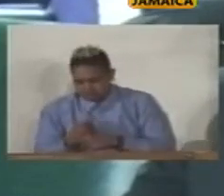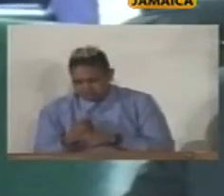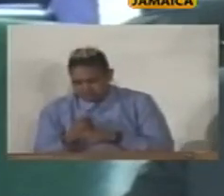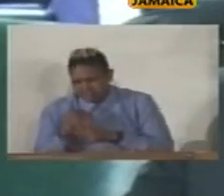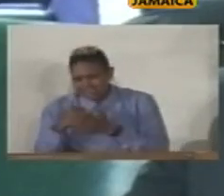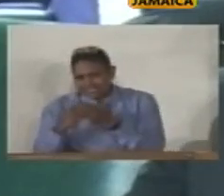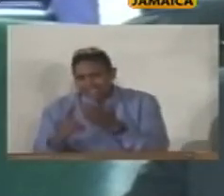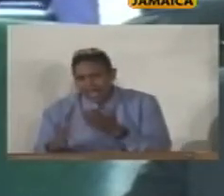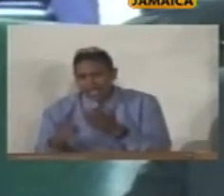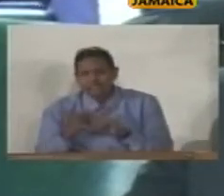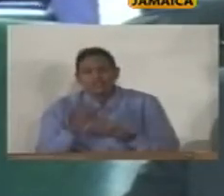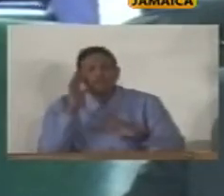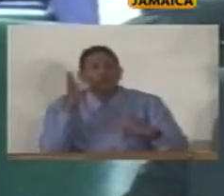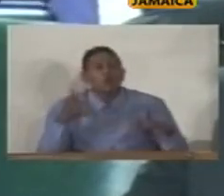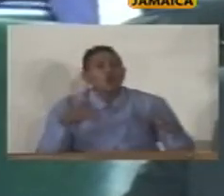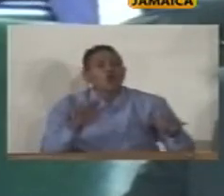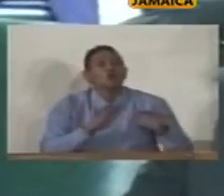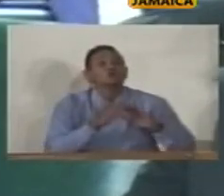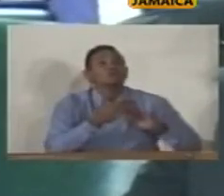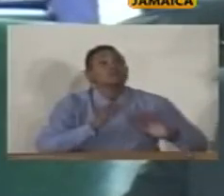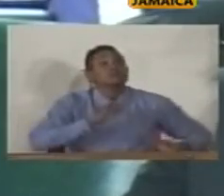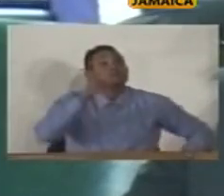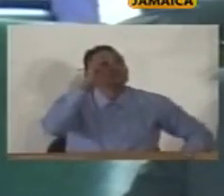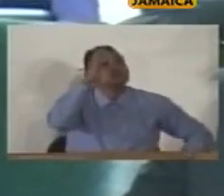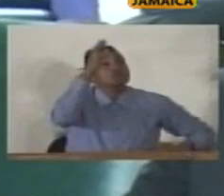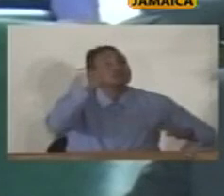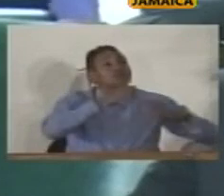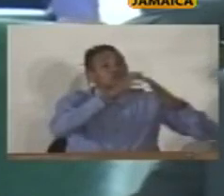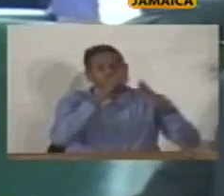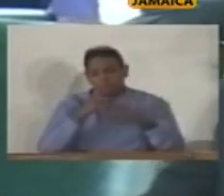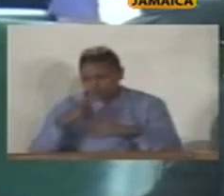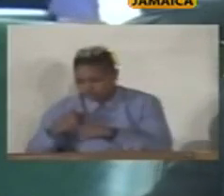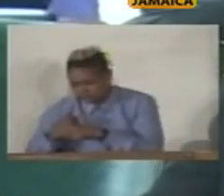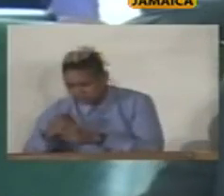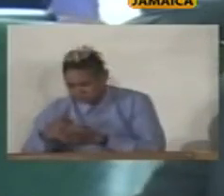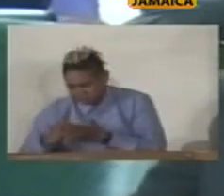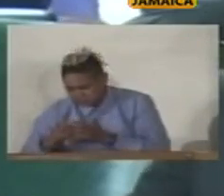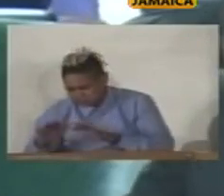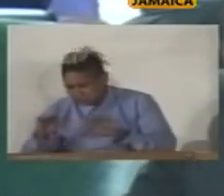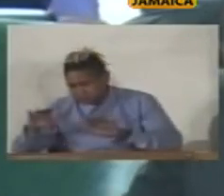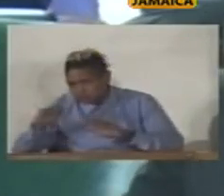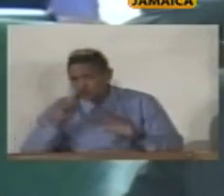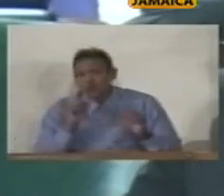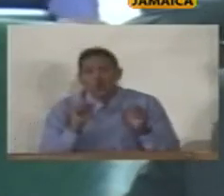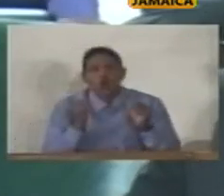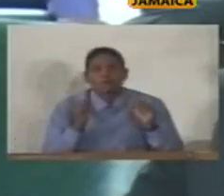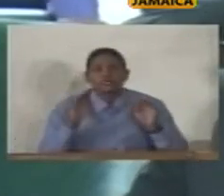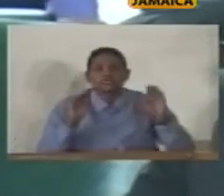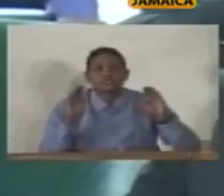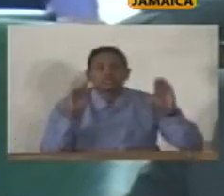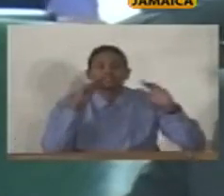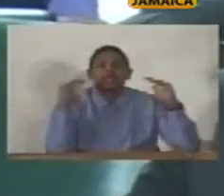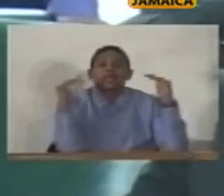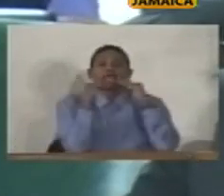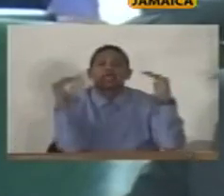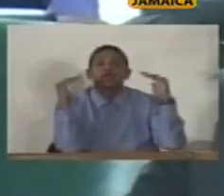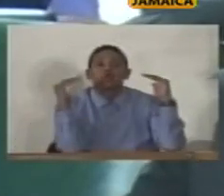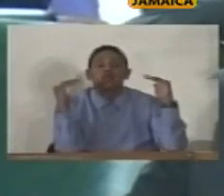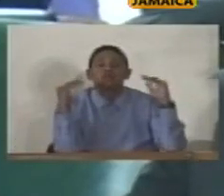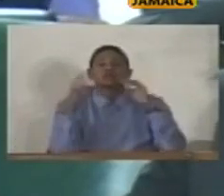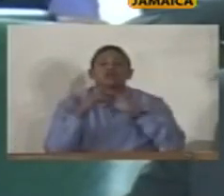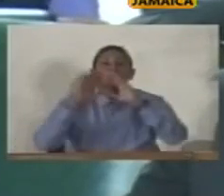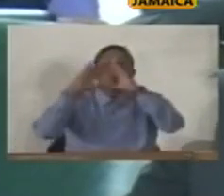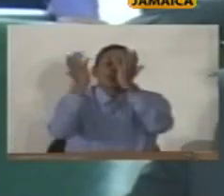will allow Jamaican inventors and designers to be able to compete on an equal footing on the